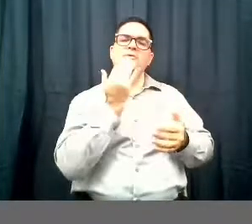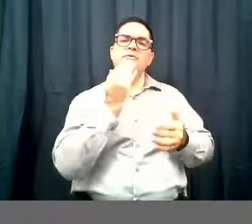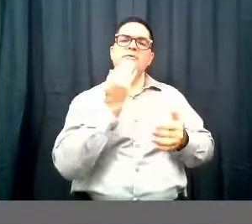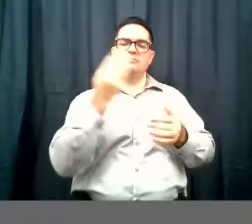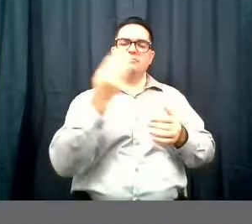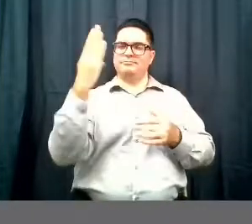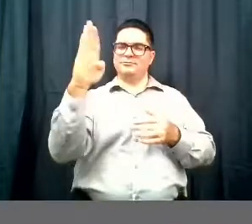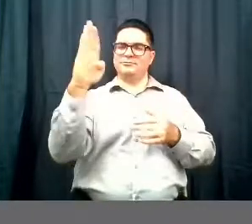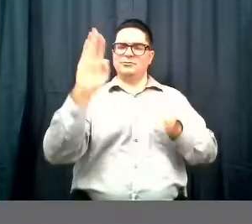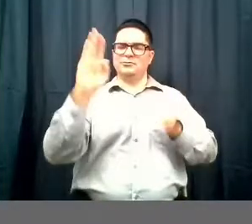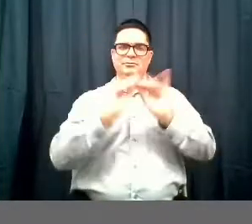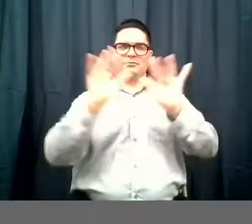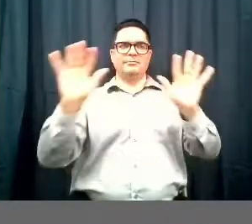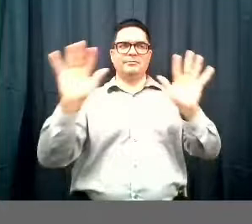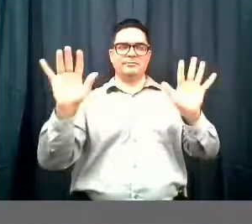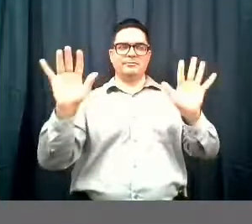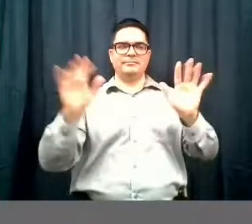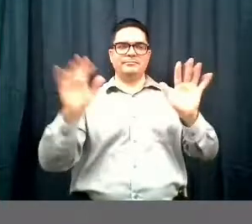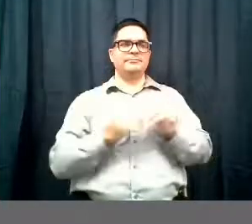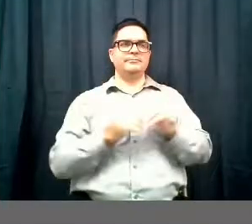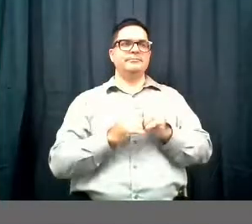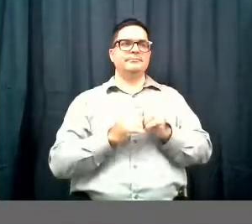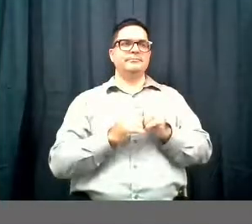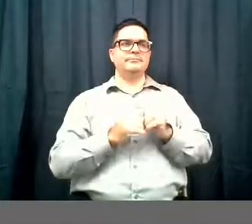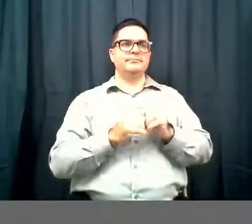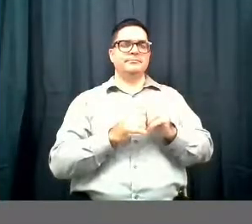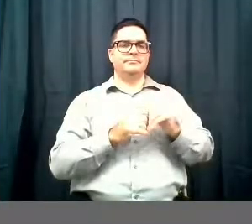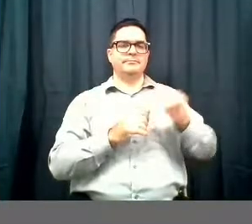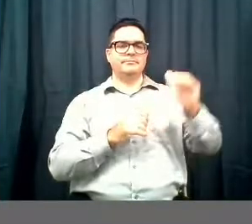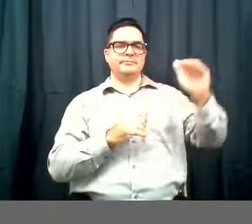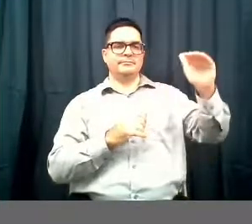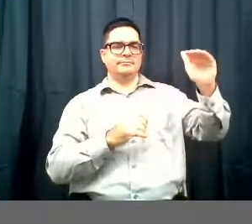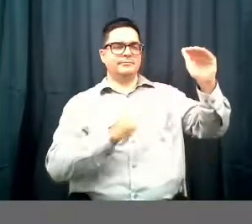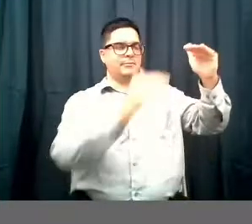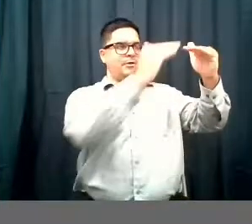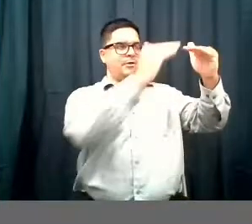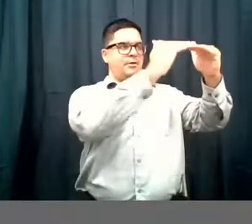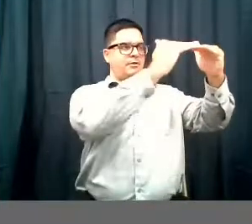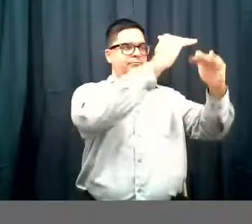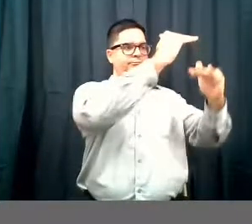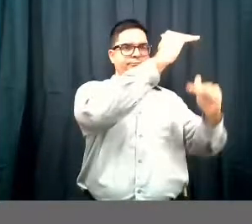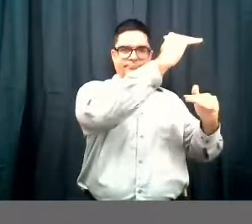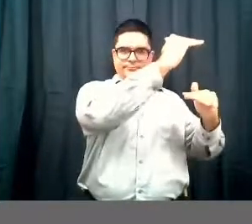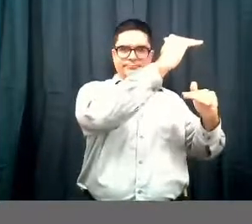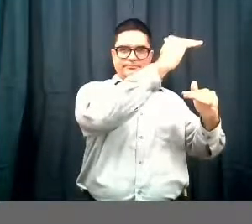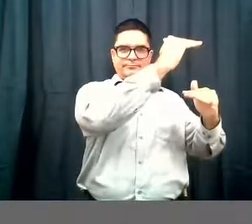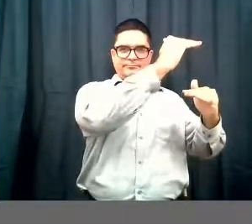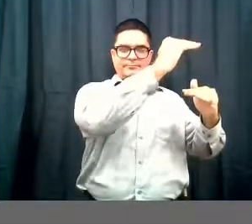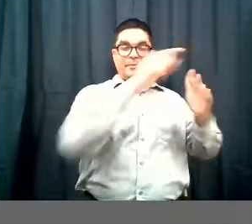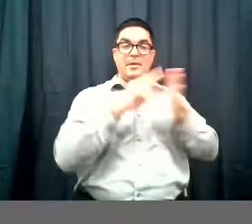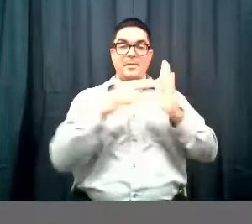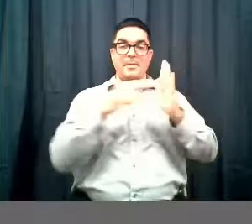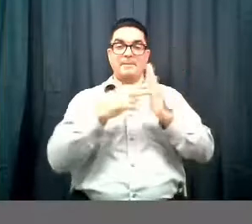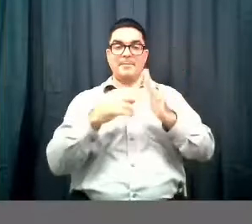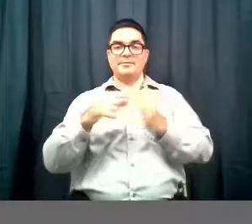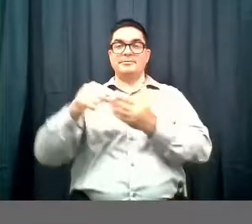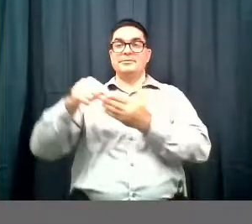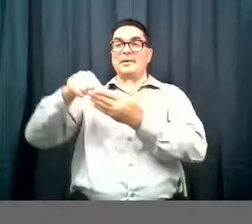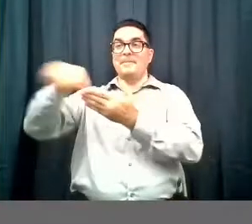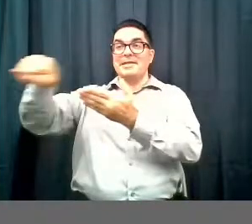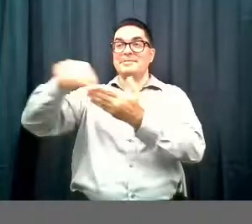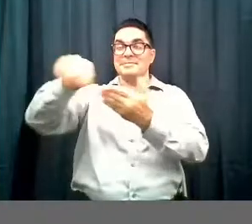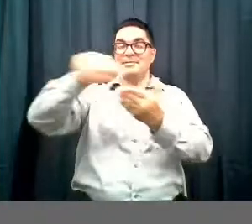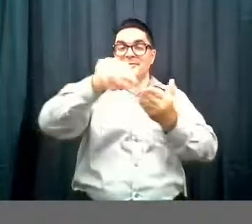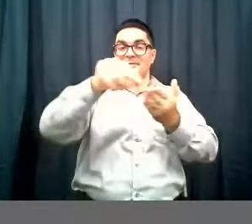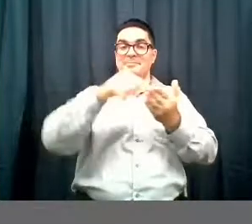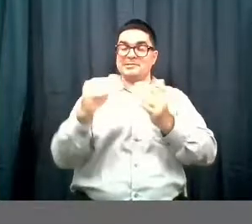were also considerably lower than budgeted expenses. So expenses outweighed